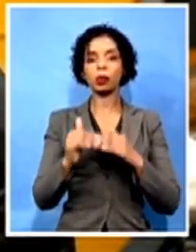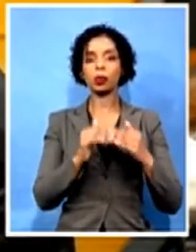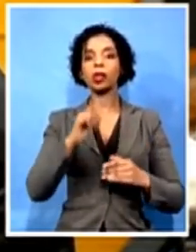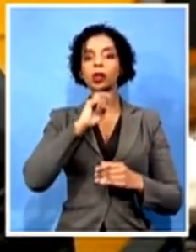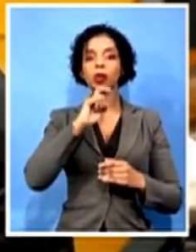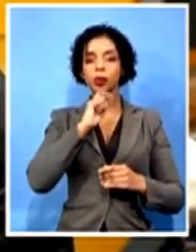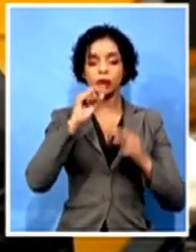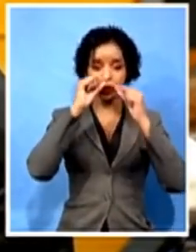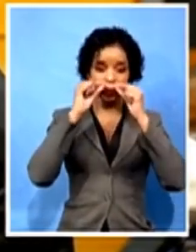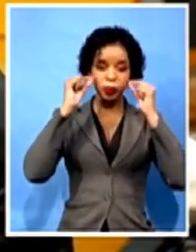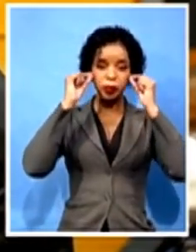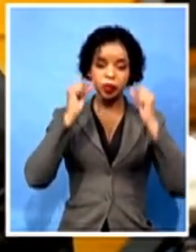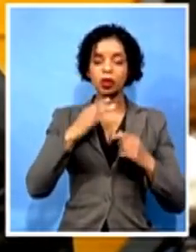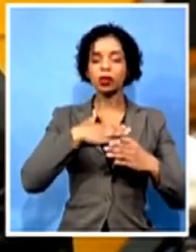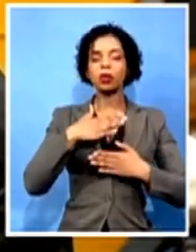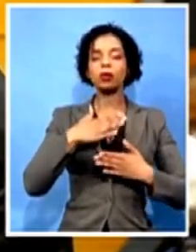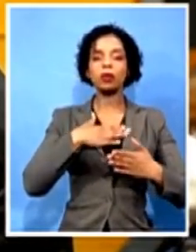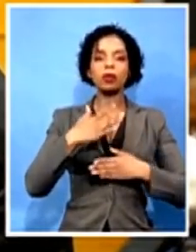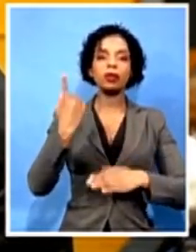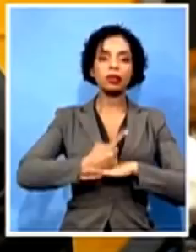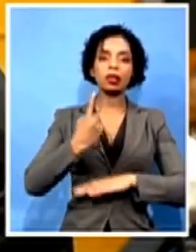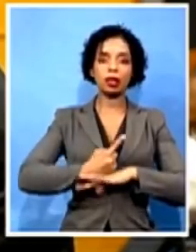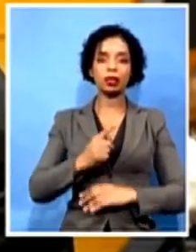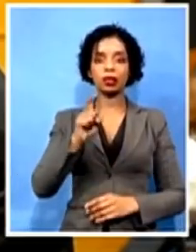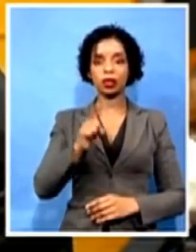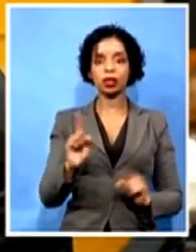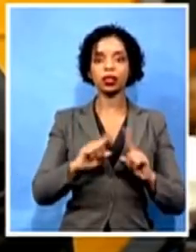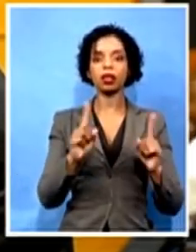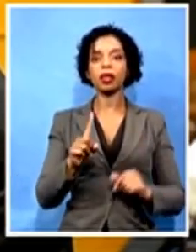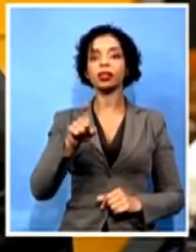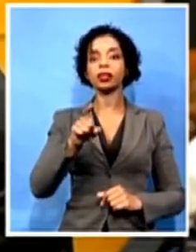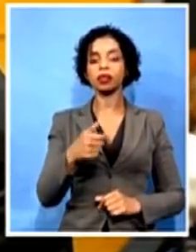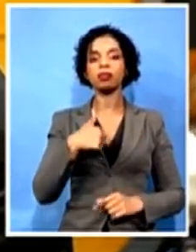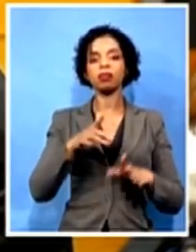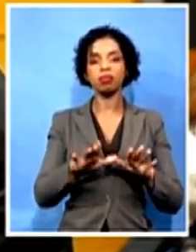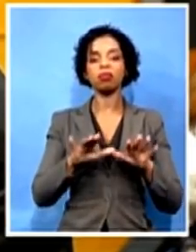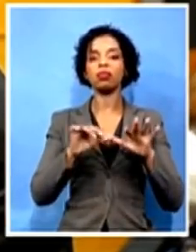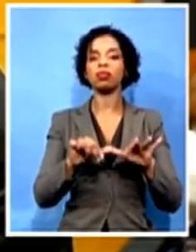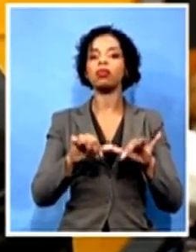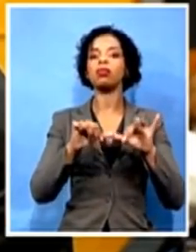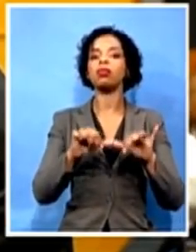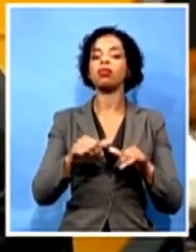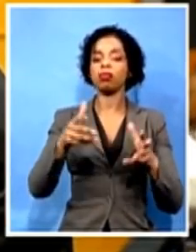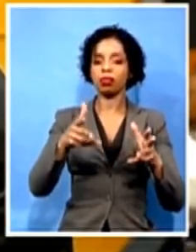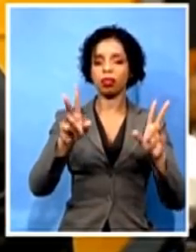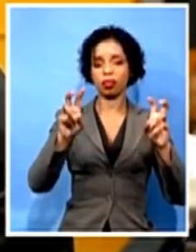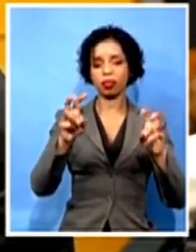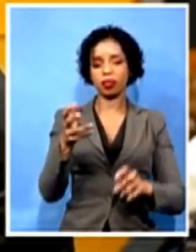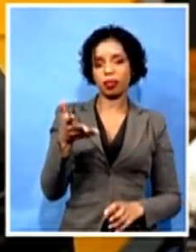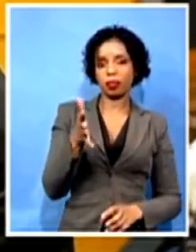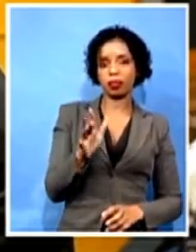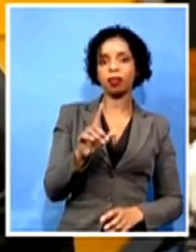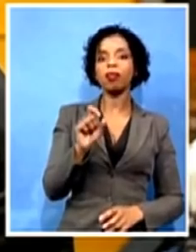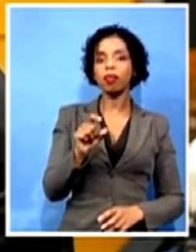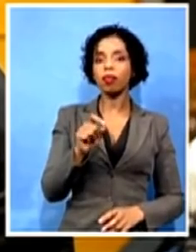should bail be denied for me, I will continue to be incarcerated until the conclusion of this matter, which I submit will be prejudicial as detailed hereunder.